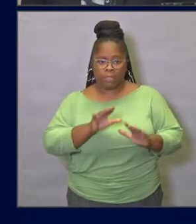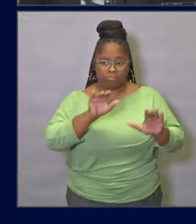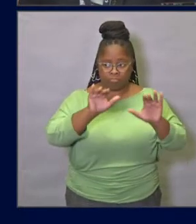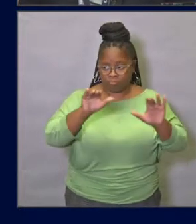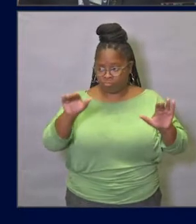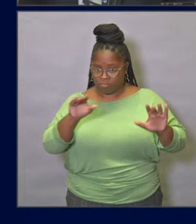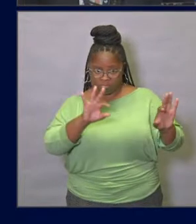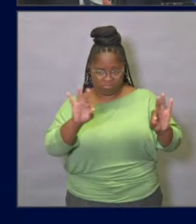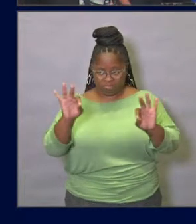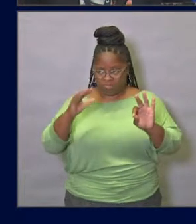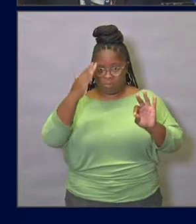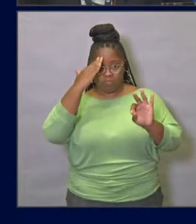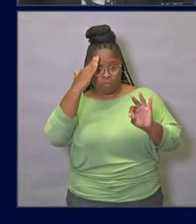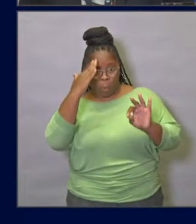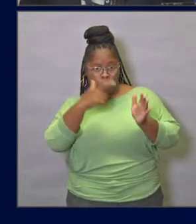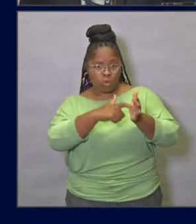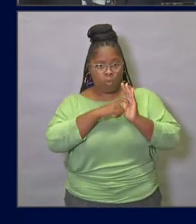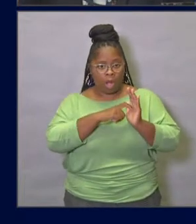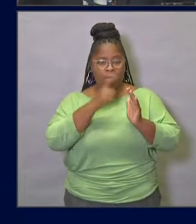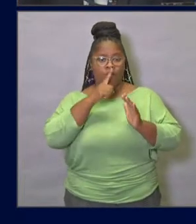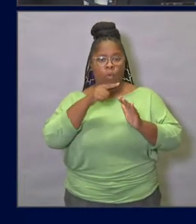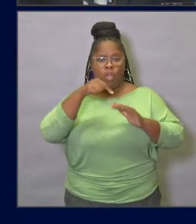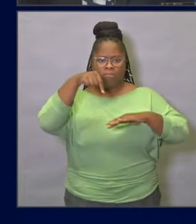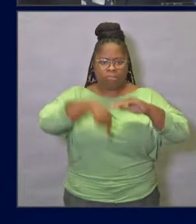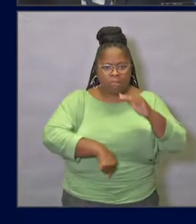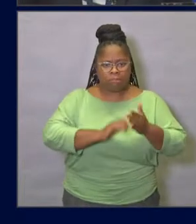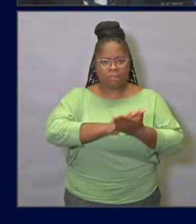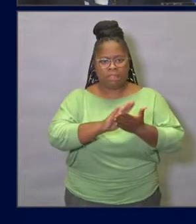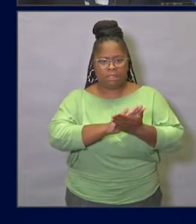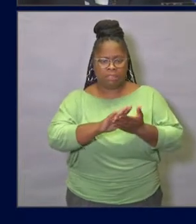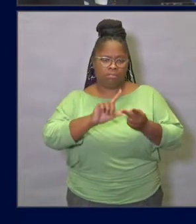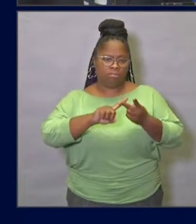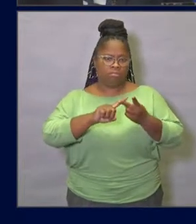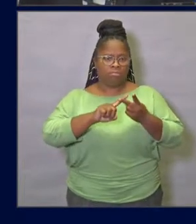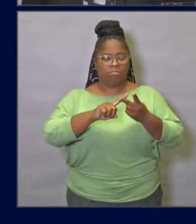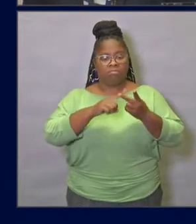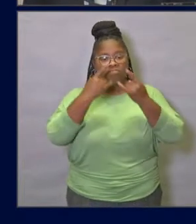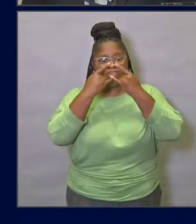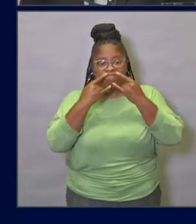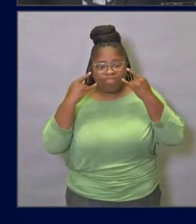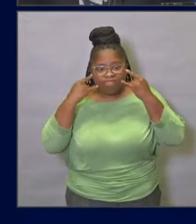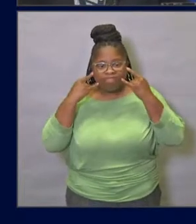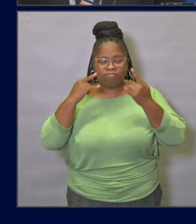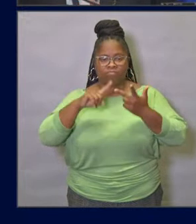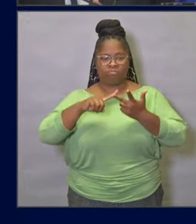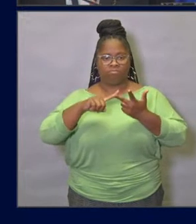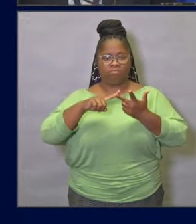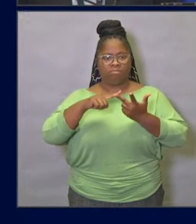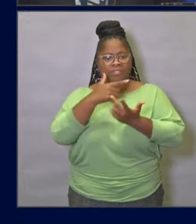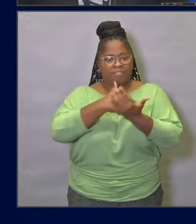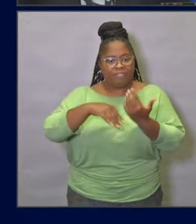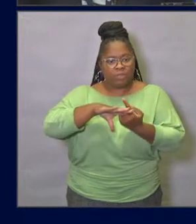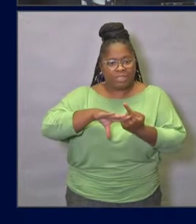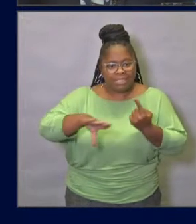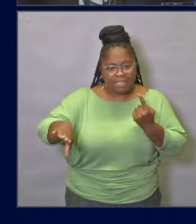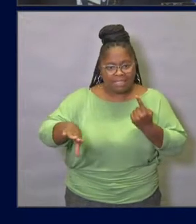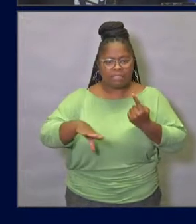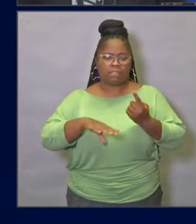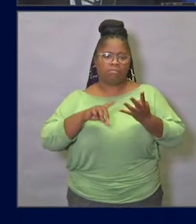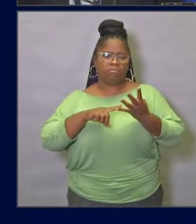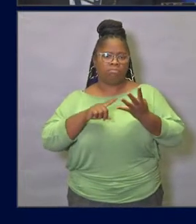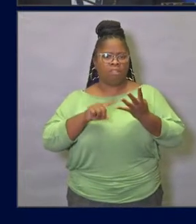of the requirements related to disinfection, the use of face coverings, physical distancing, and any other